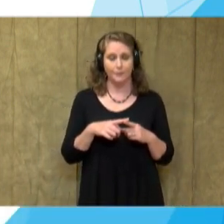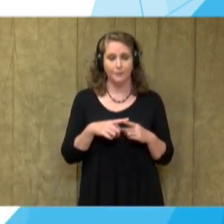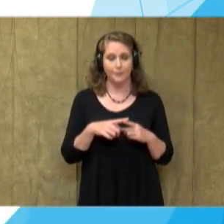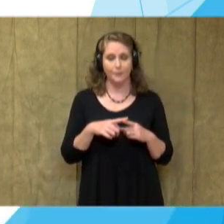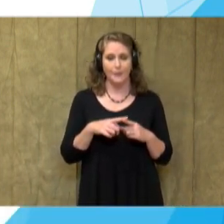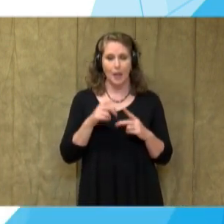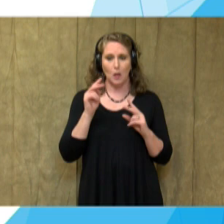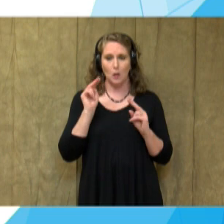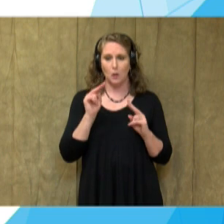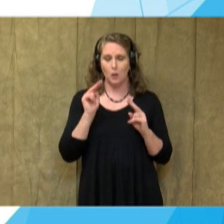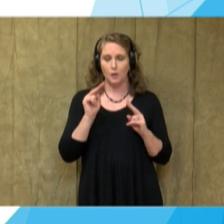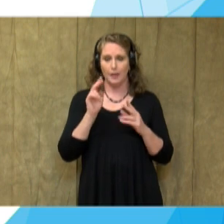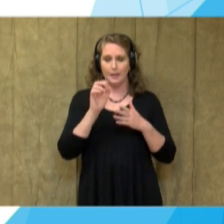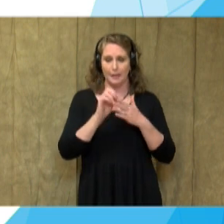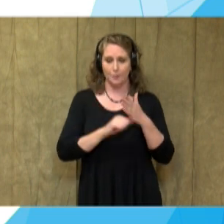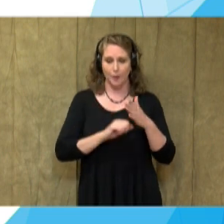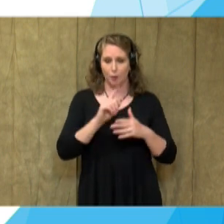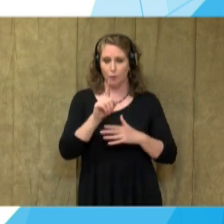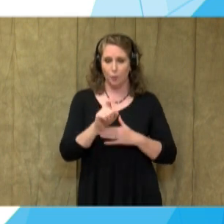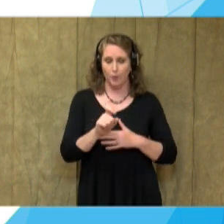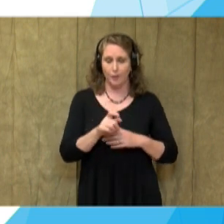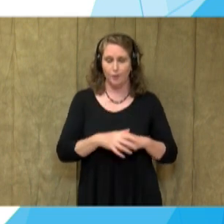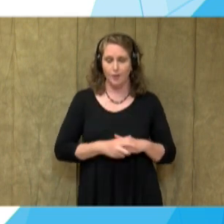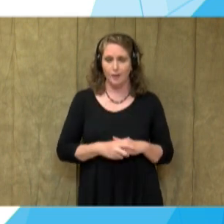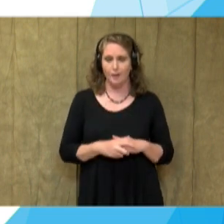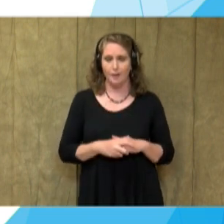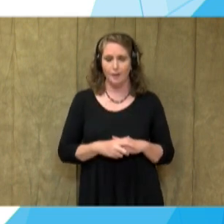All right, look at this subtraction problem.